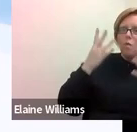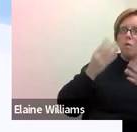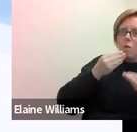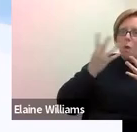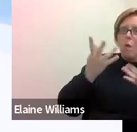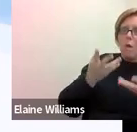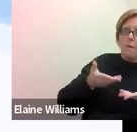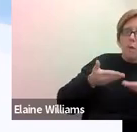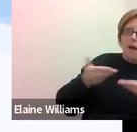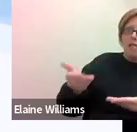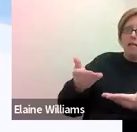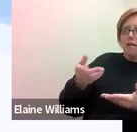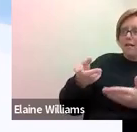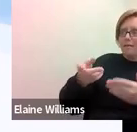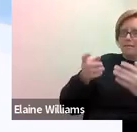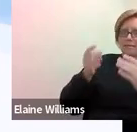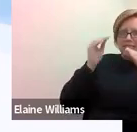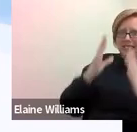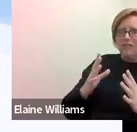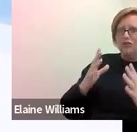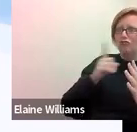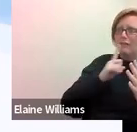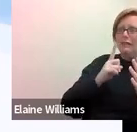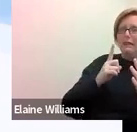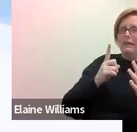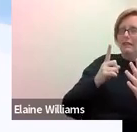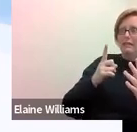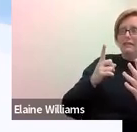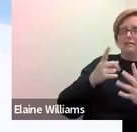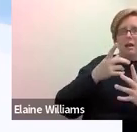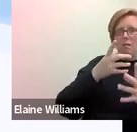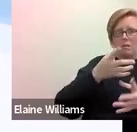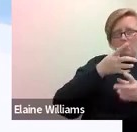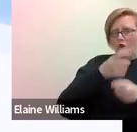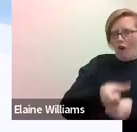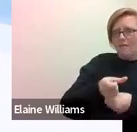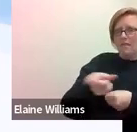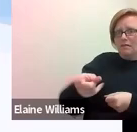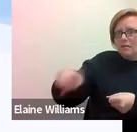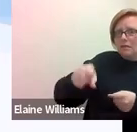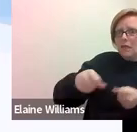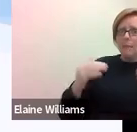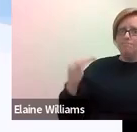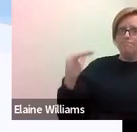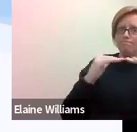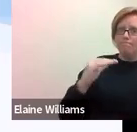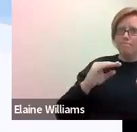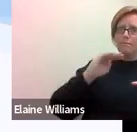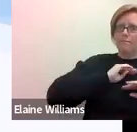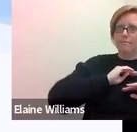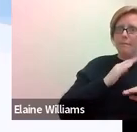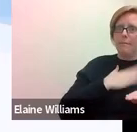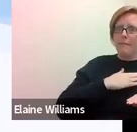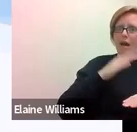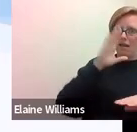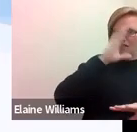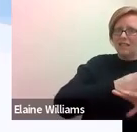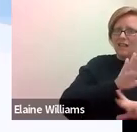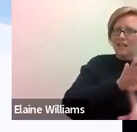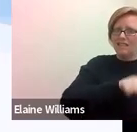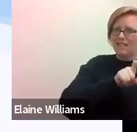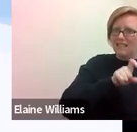confident that they could meet my child's needs. So I just wanted to share that with you. And I also wanted to just